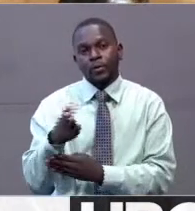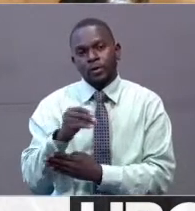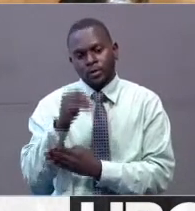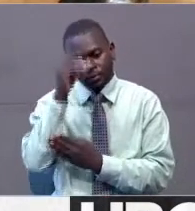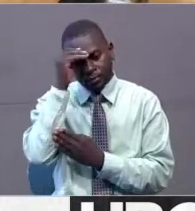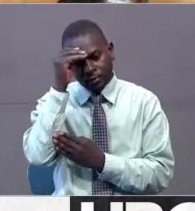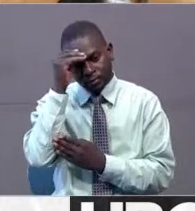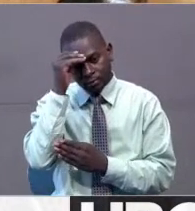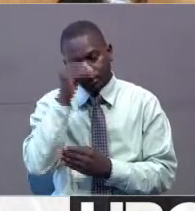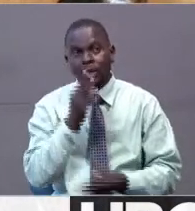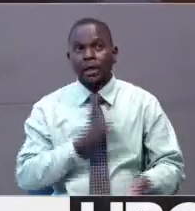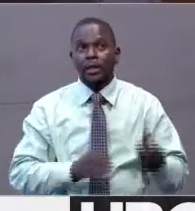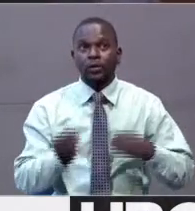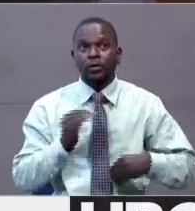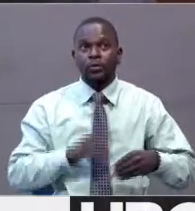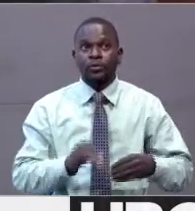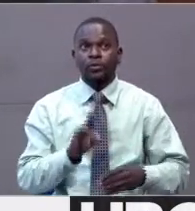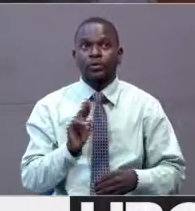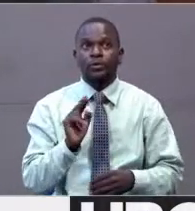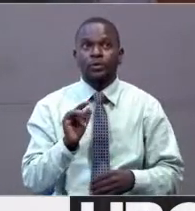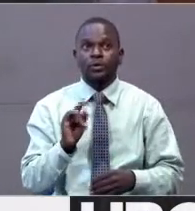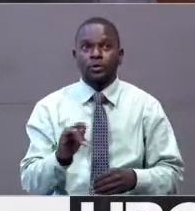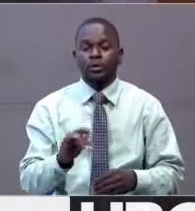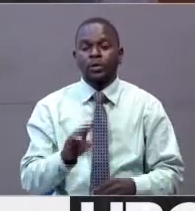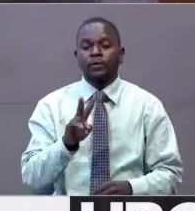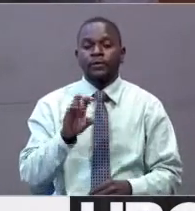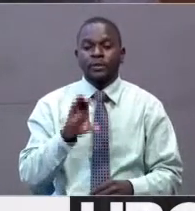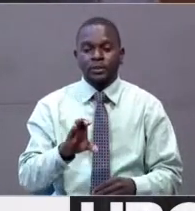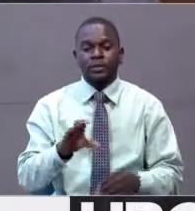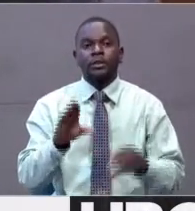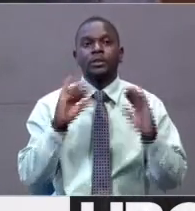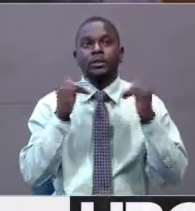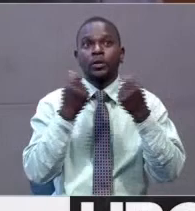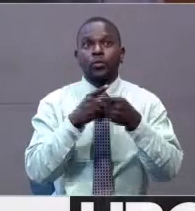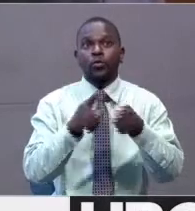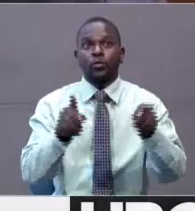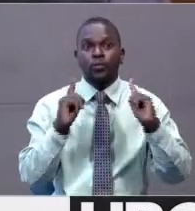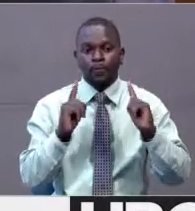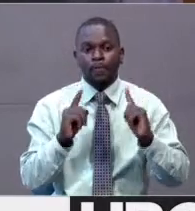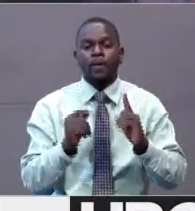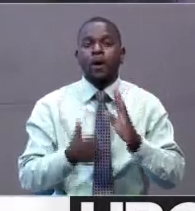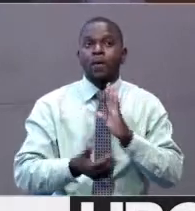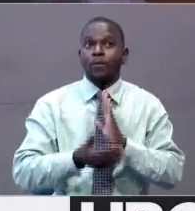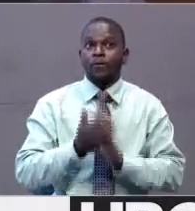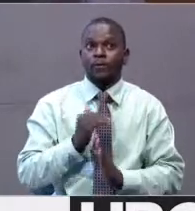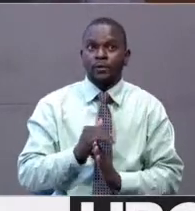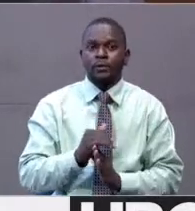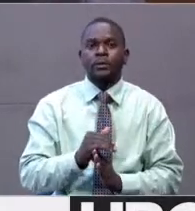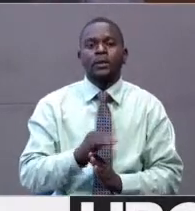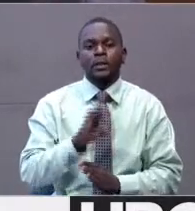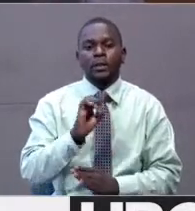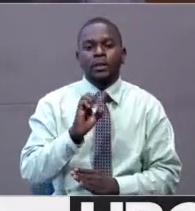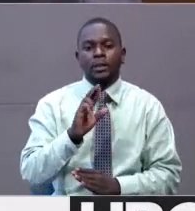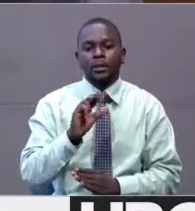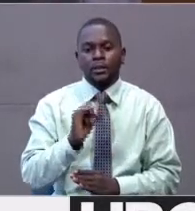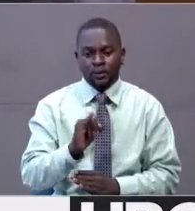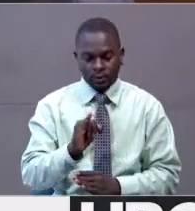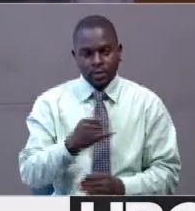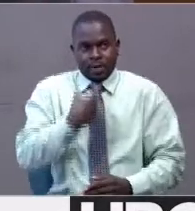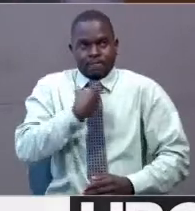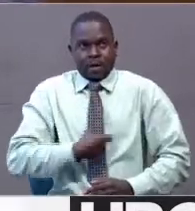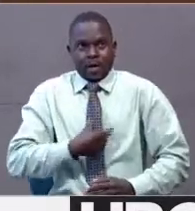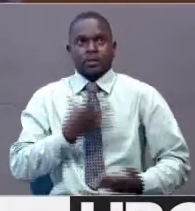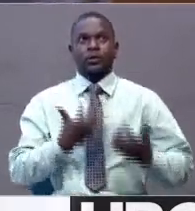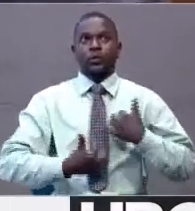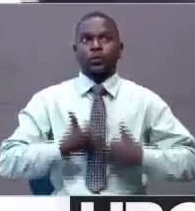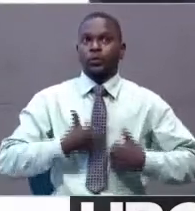and State House and Corruption Unit. The Vice Chancellor at Chambogo University, Professor Erika Tunguka, dismissed allegations of personal